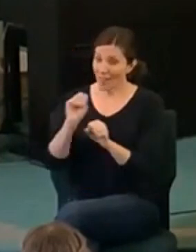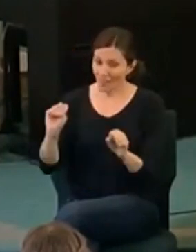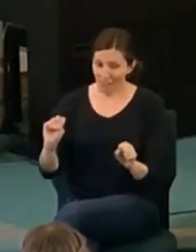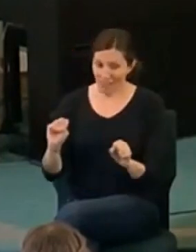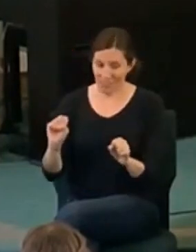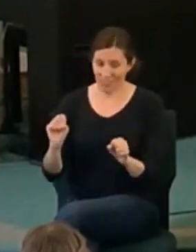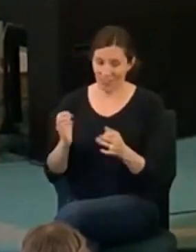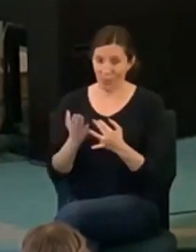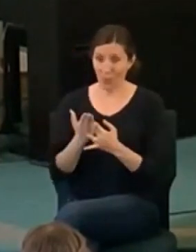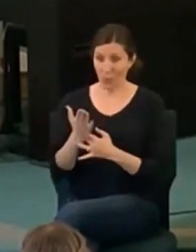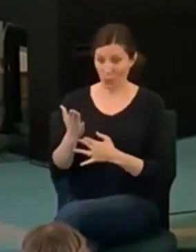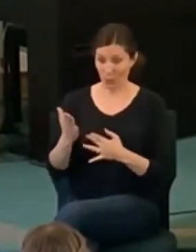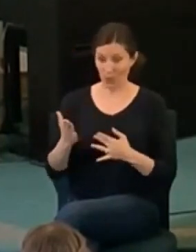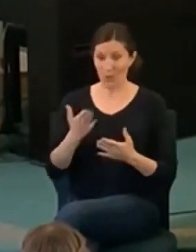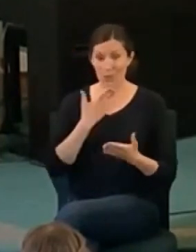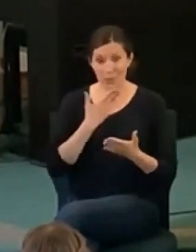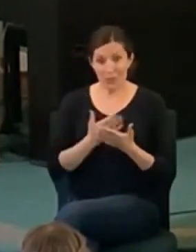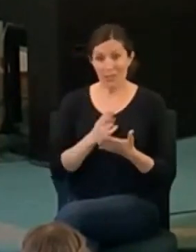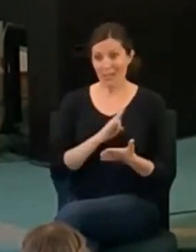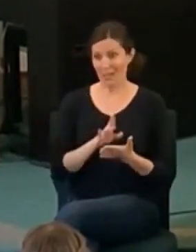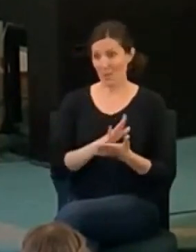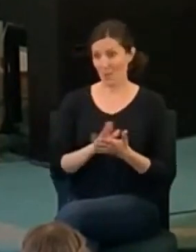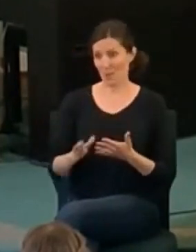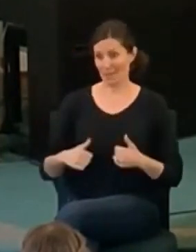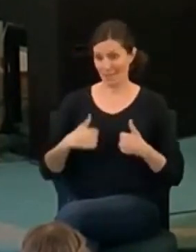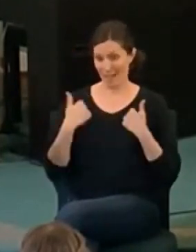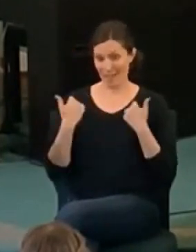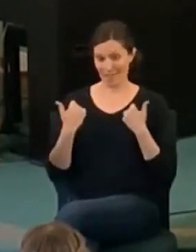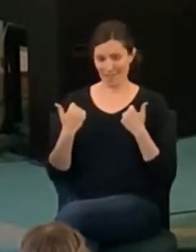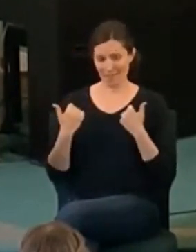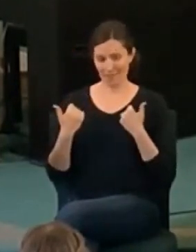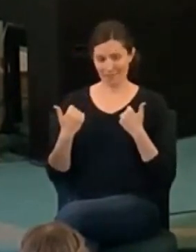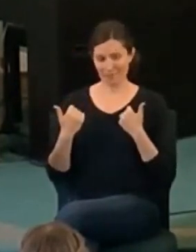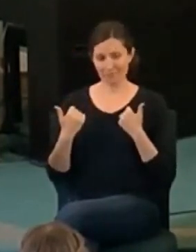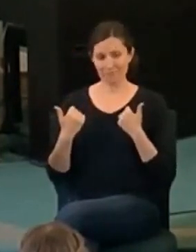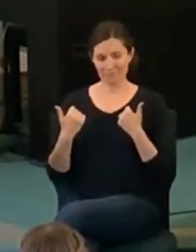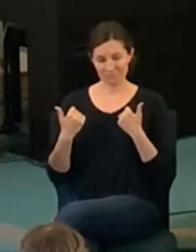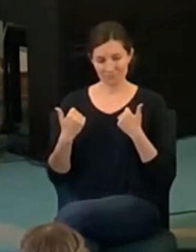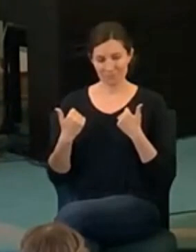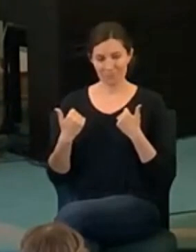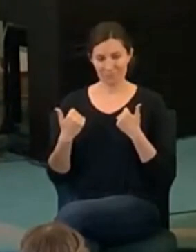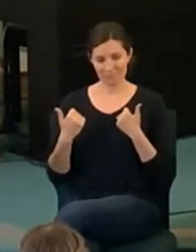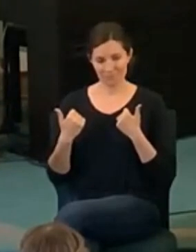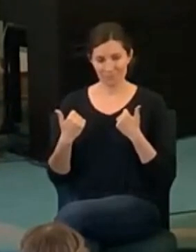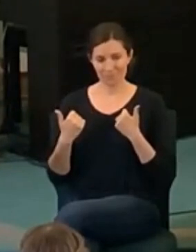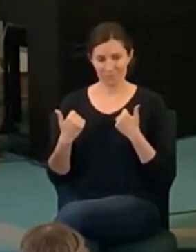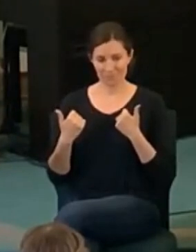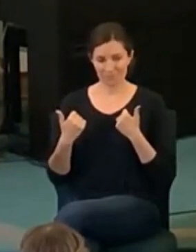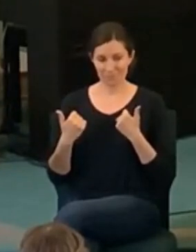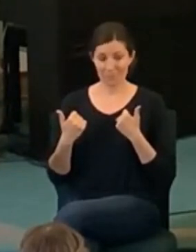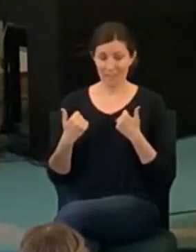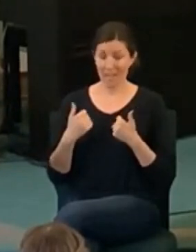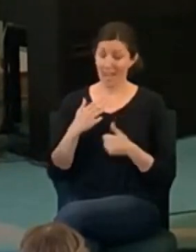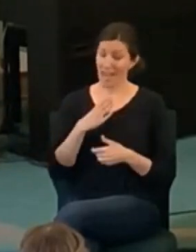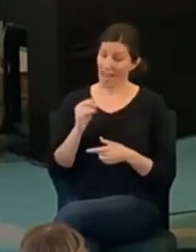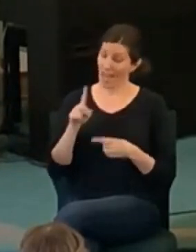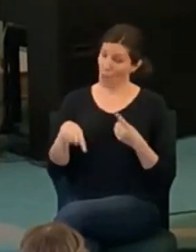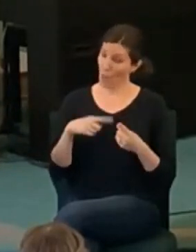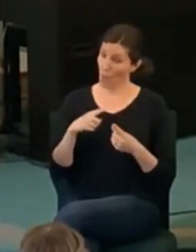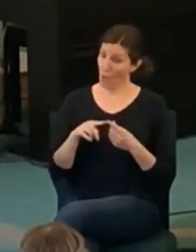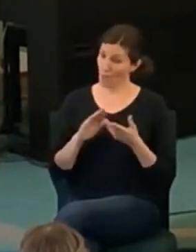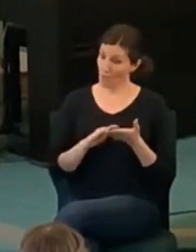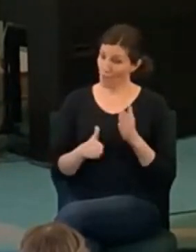He says, hence we infer what is the design of the grace of Christ. It is that the sinner